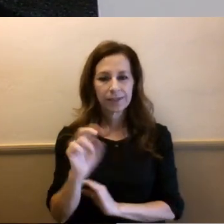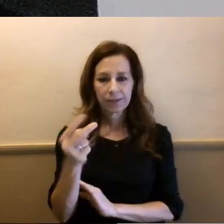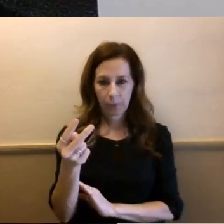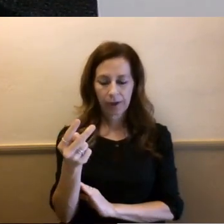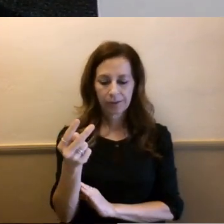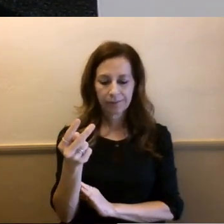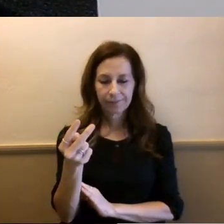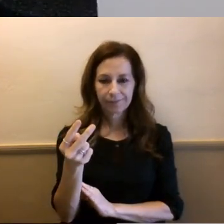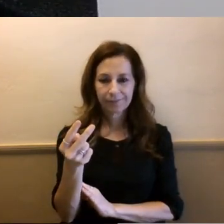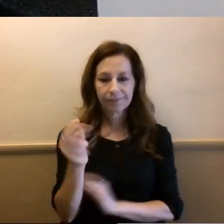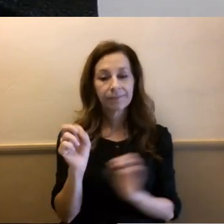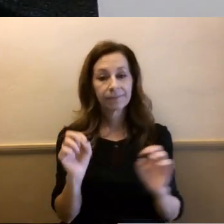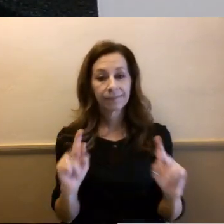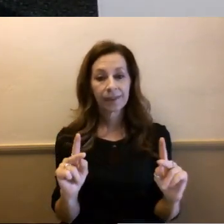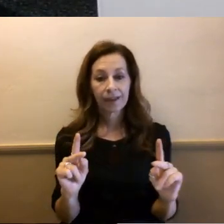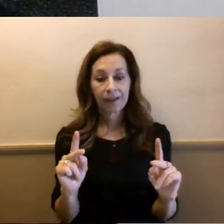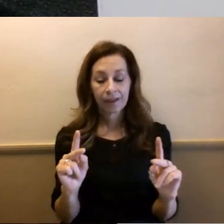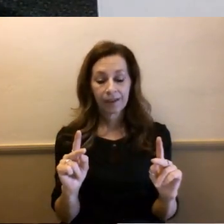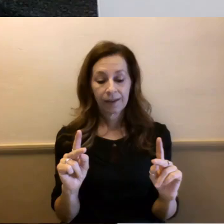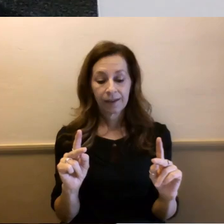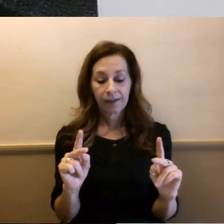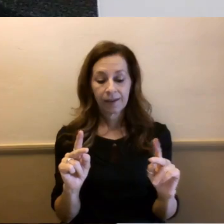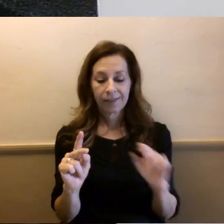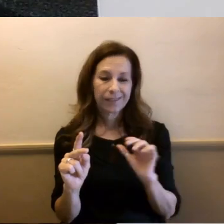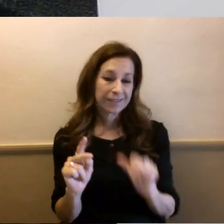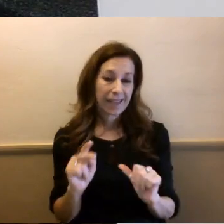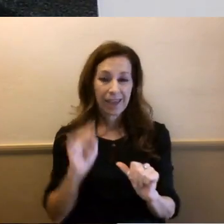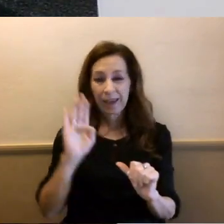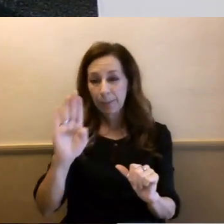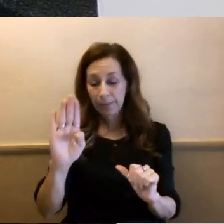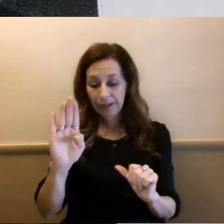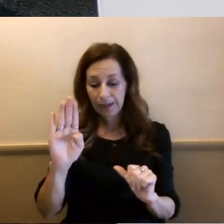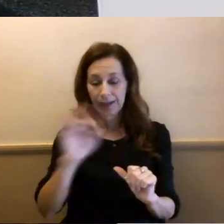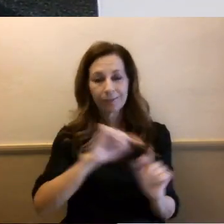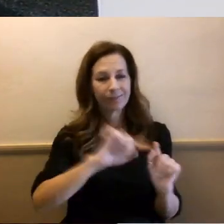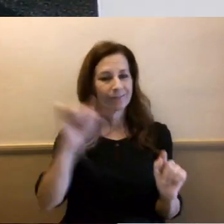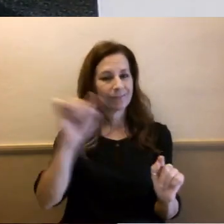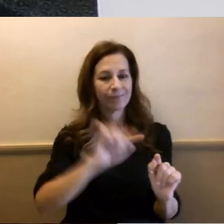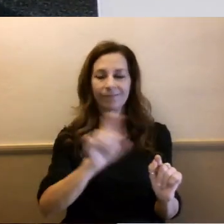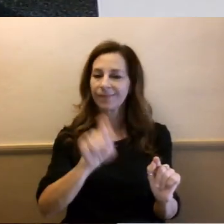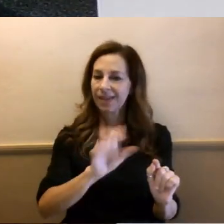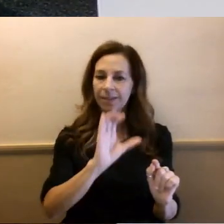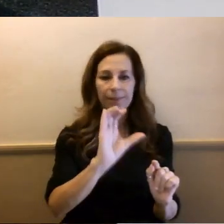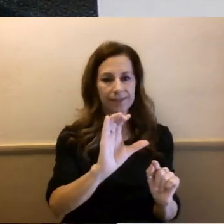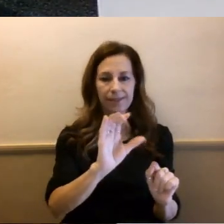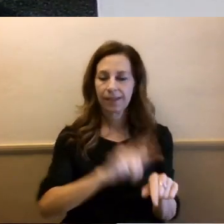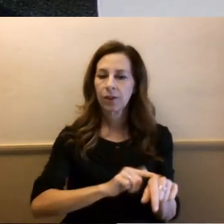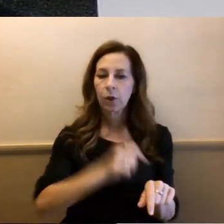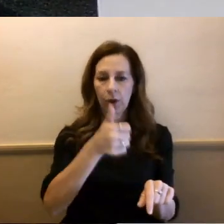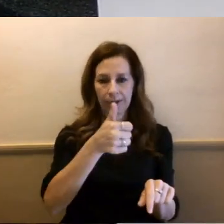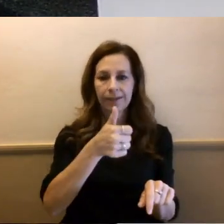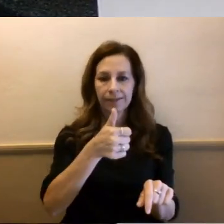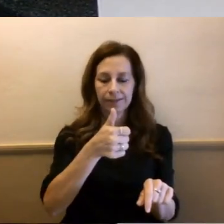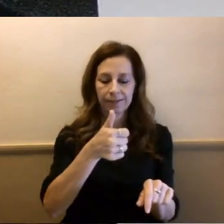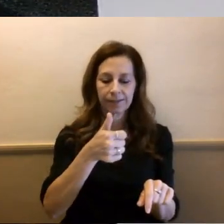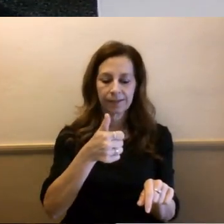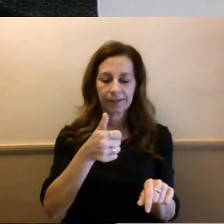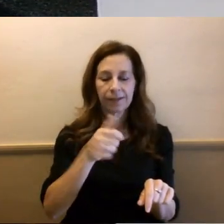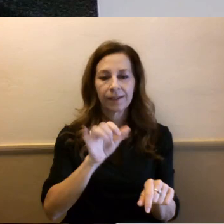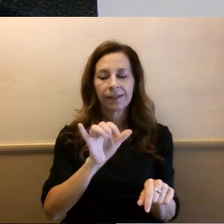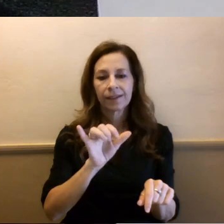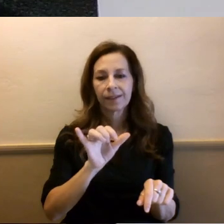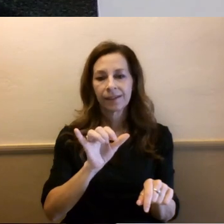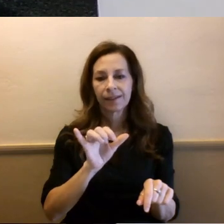squared. All right, so I'm going to say this is A, this is B, this one has to be C because it's the longest side. Here's my